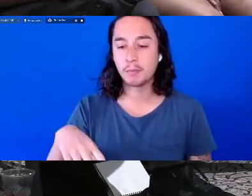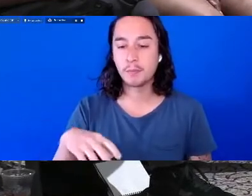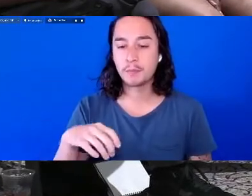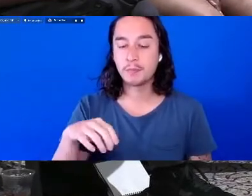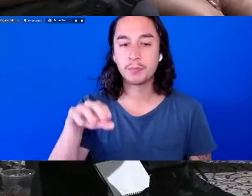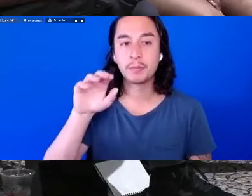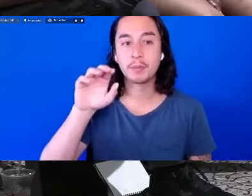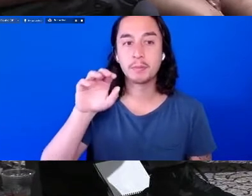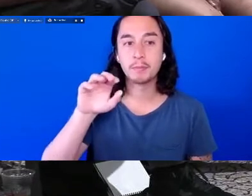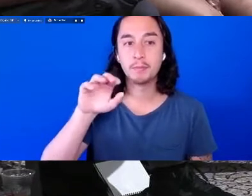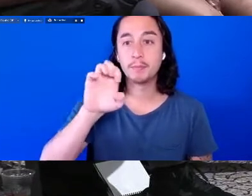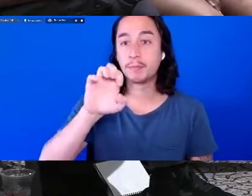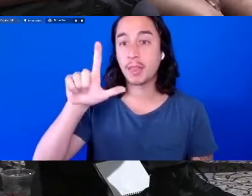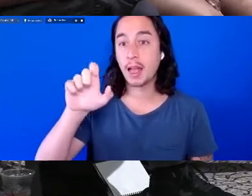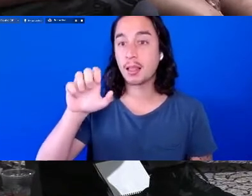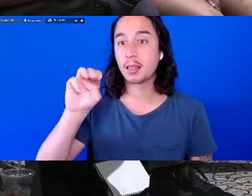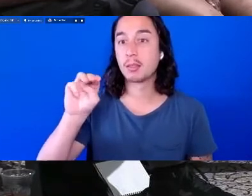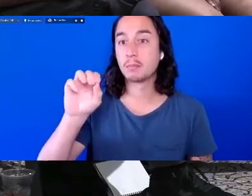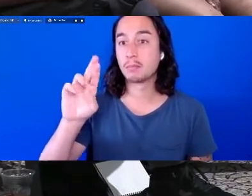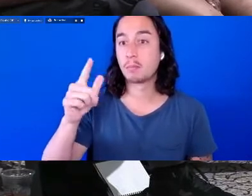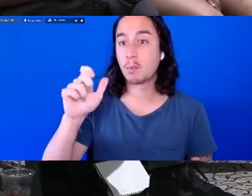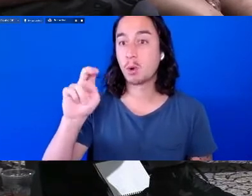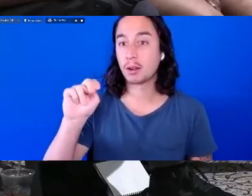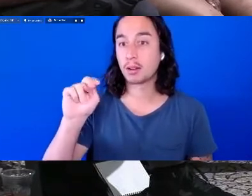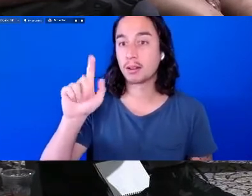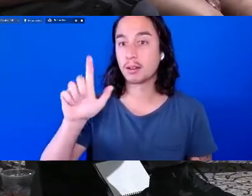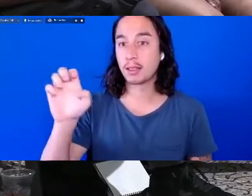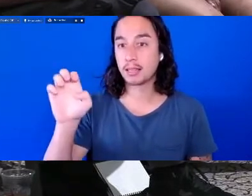L. Morgan Lee,